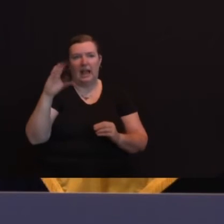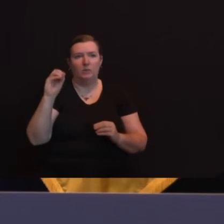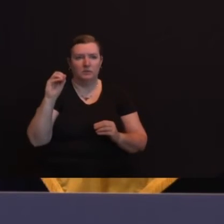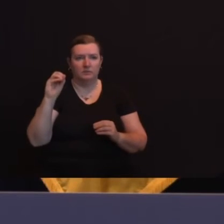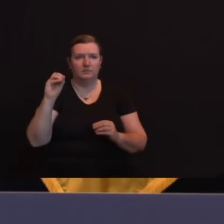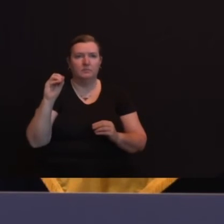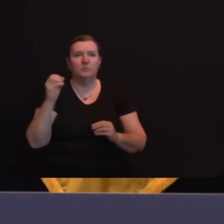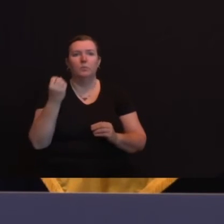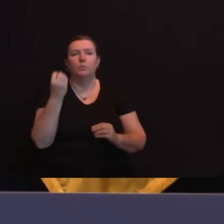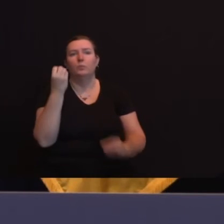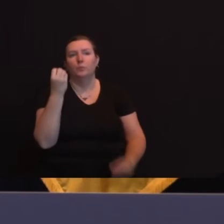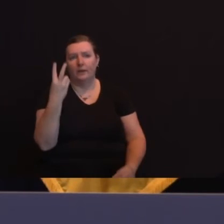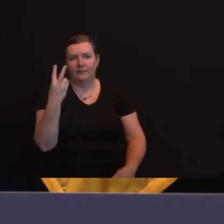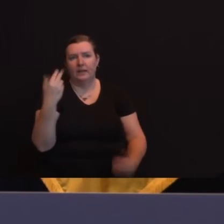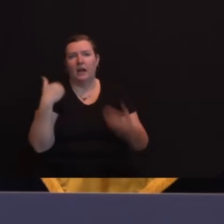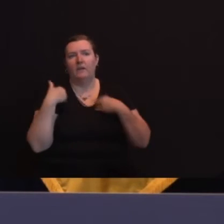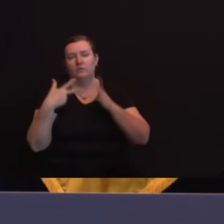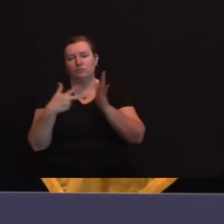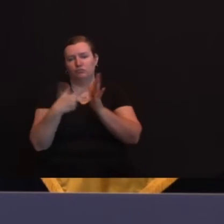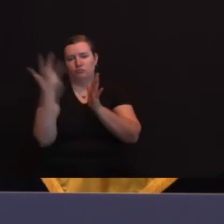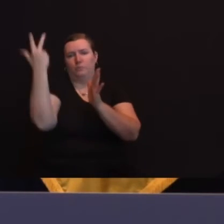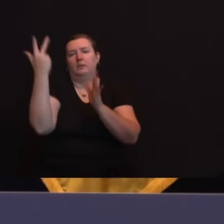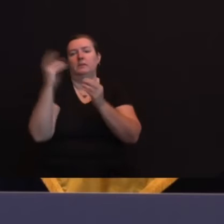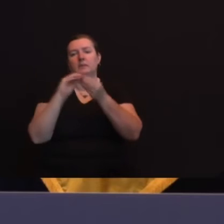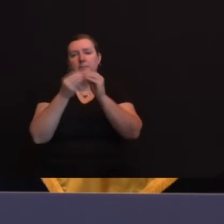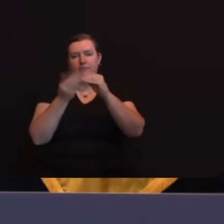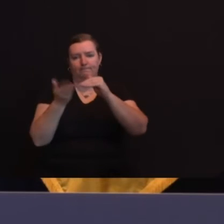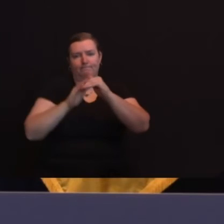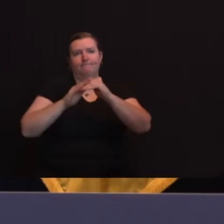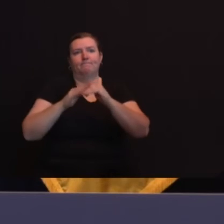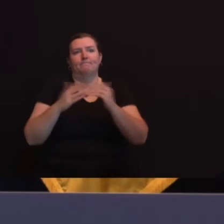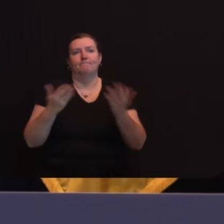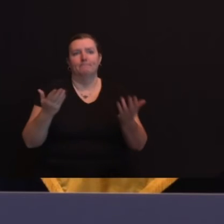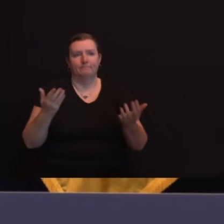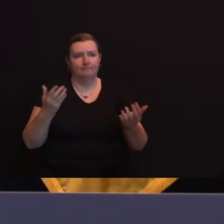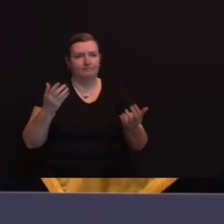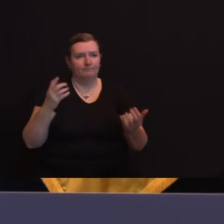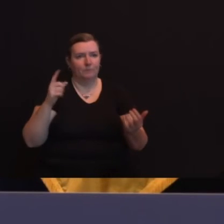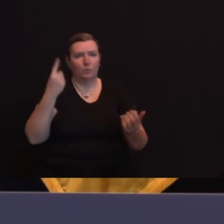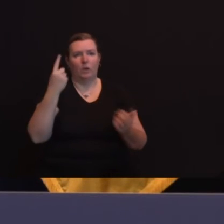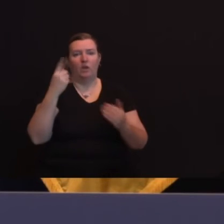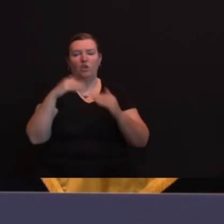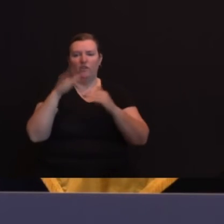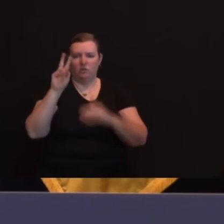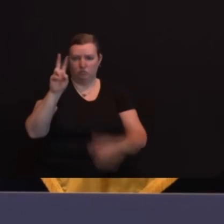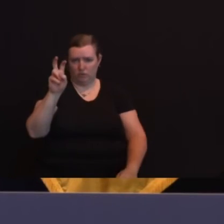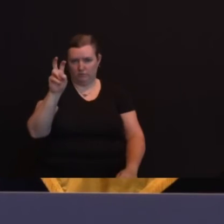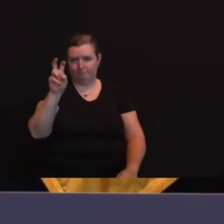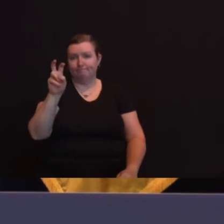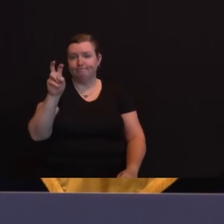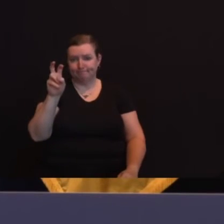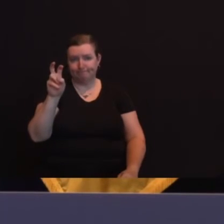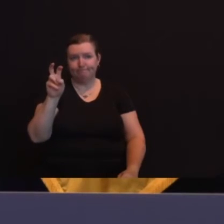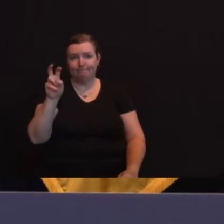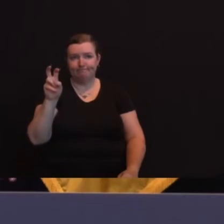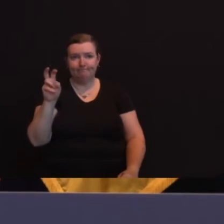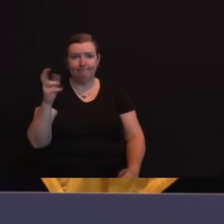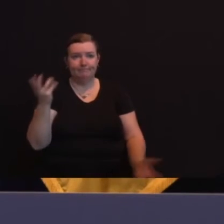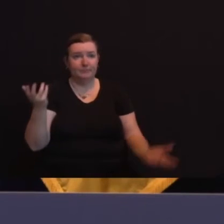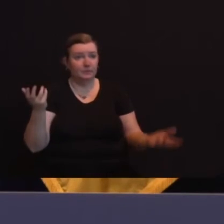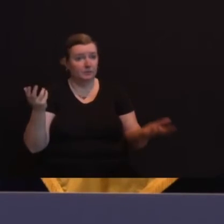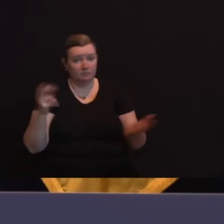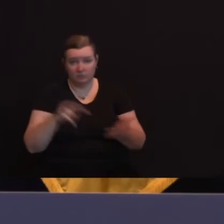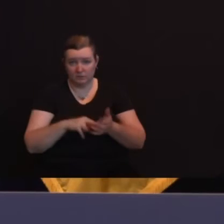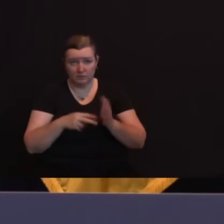in the reports today. And only one of them is over 200, which gives you a sense of the